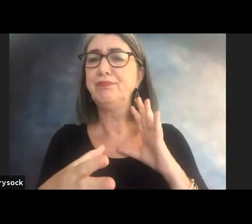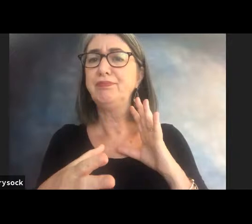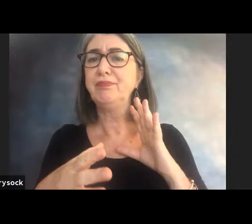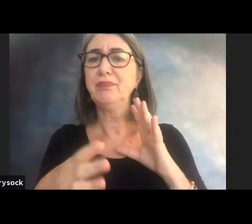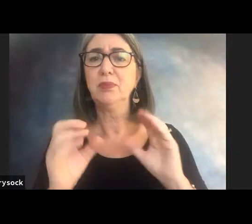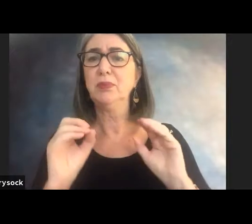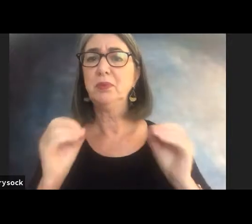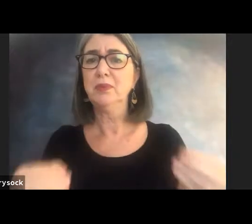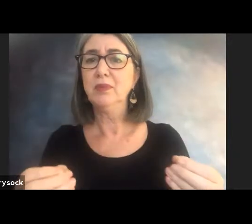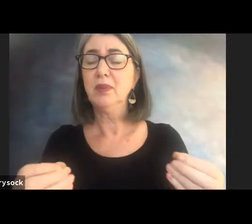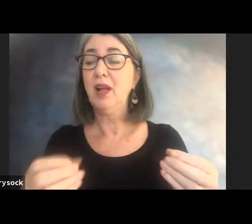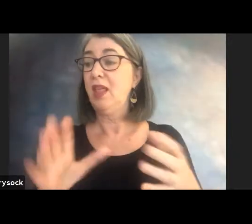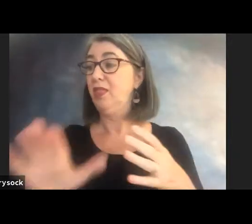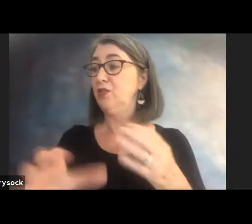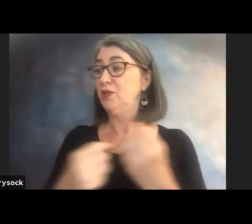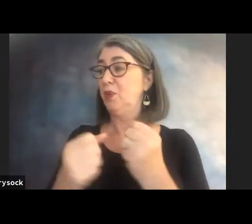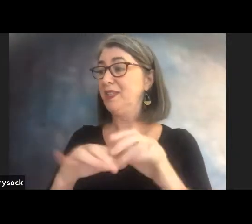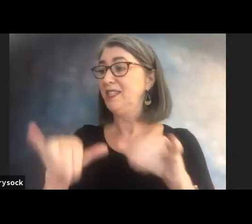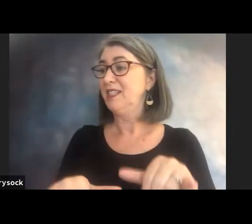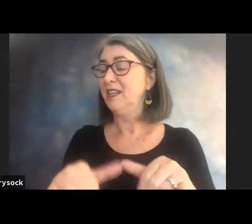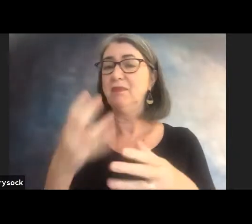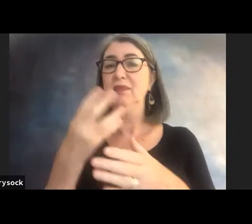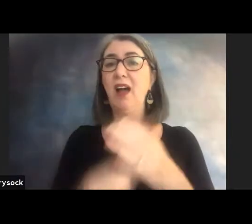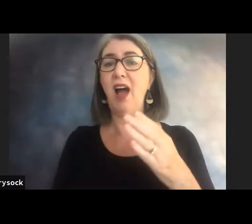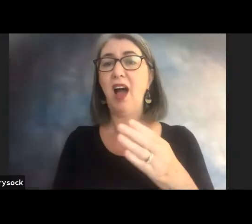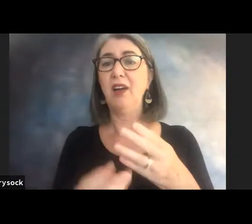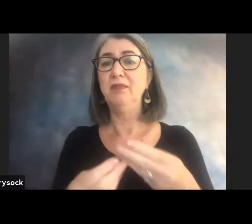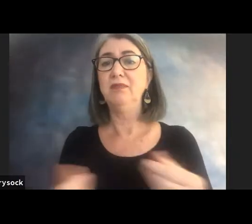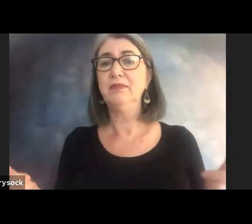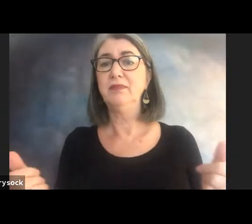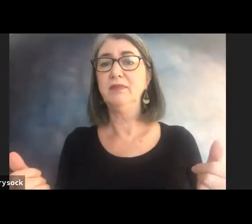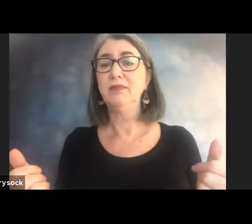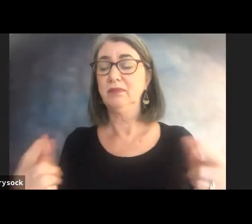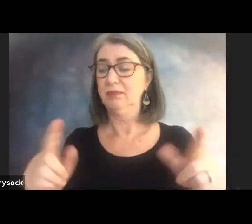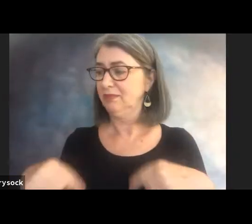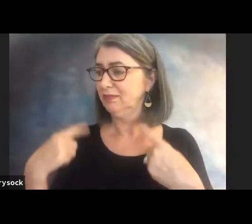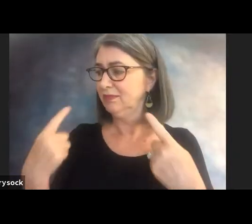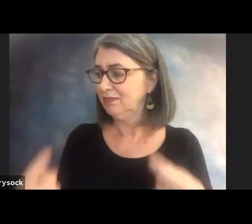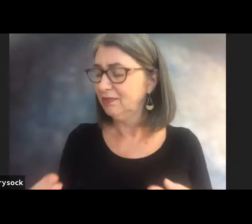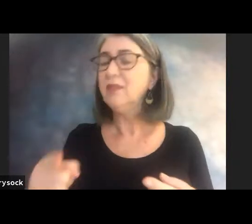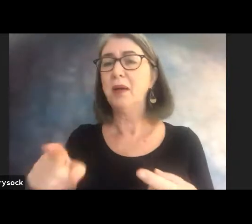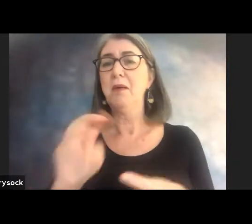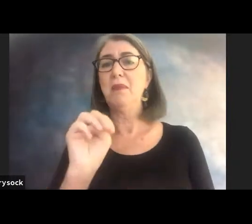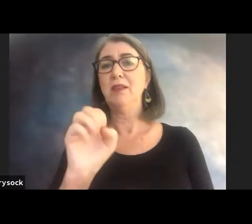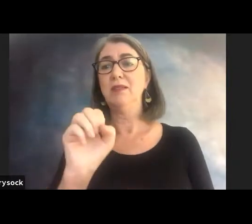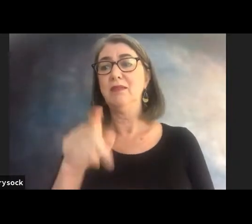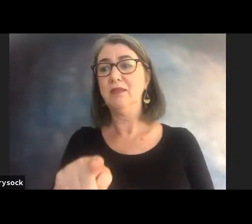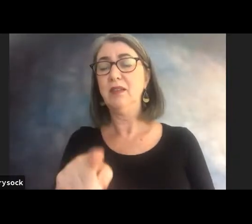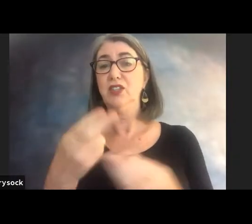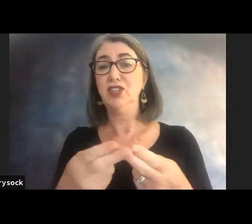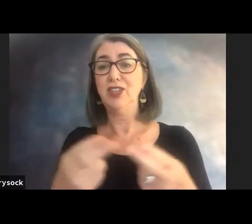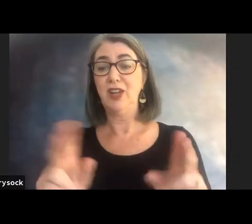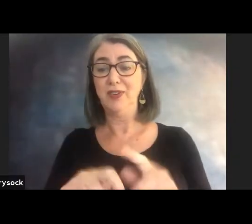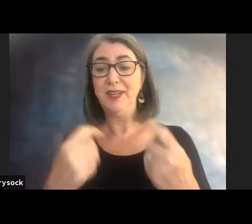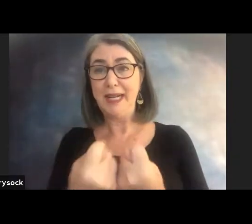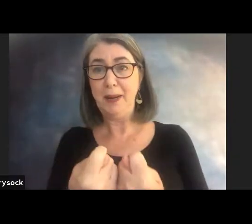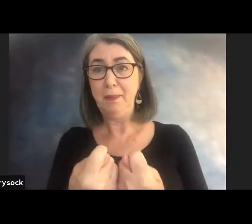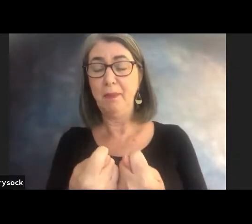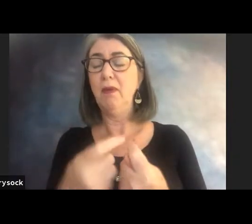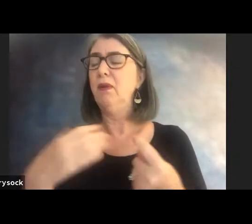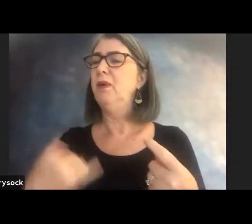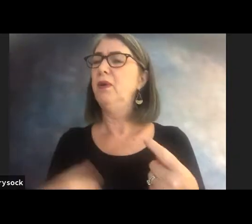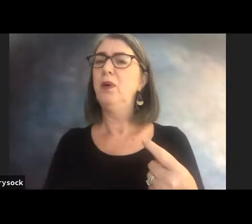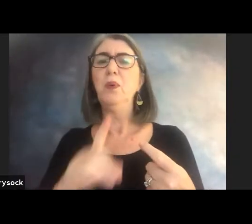even lost their support systems. Throughout all of this, My Sister's Place shelter team has